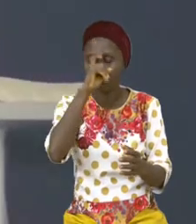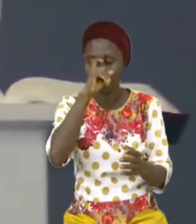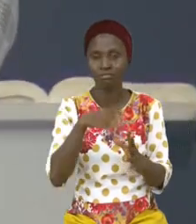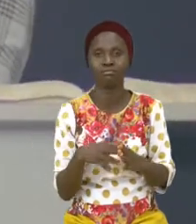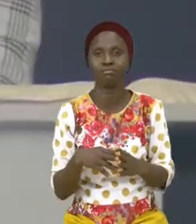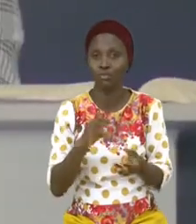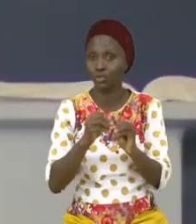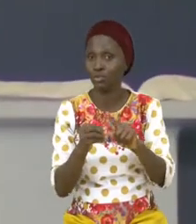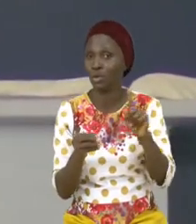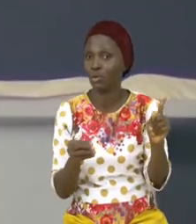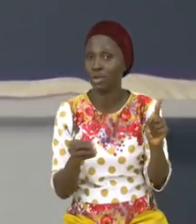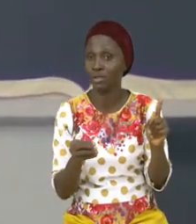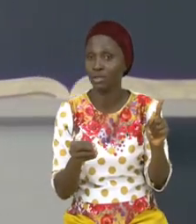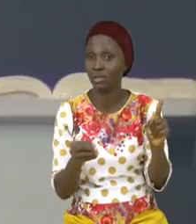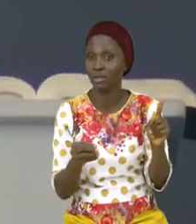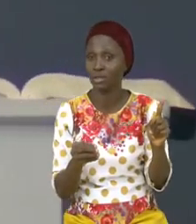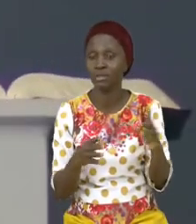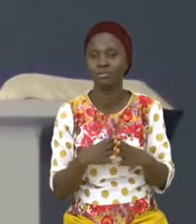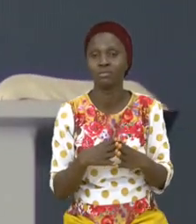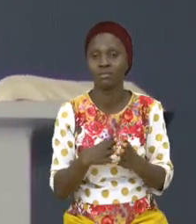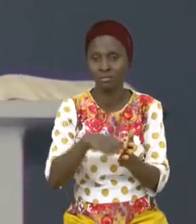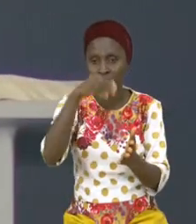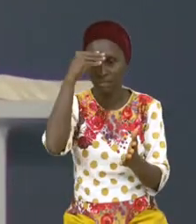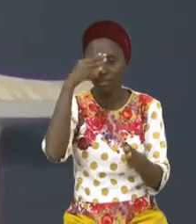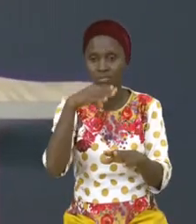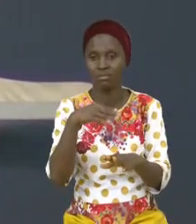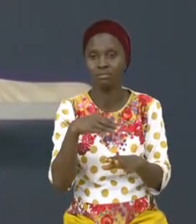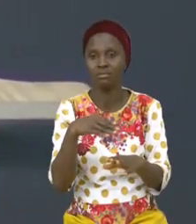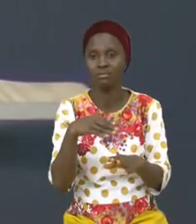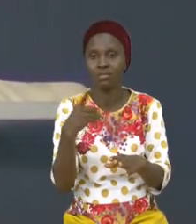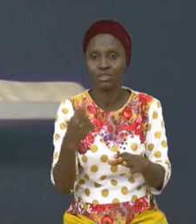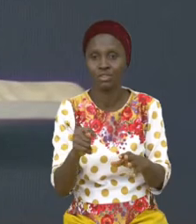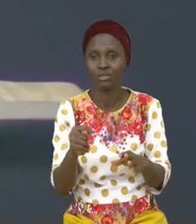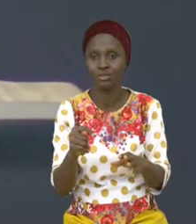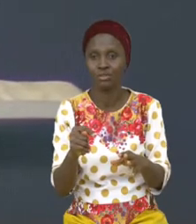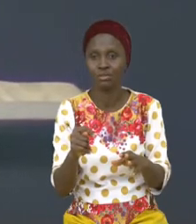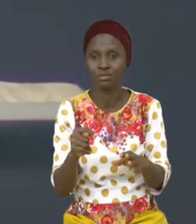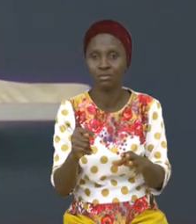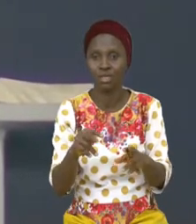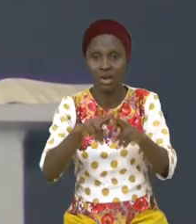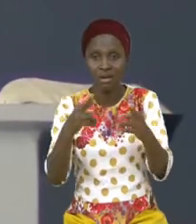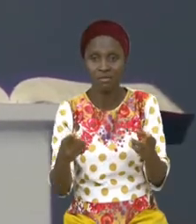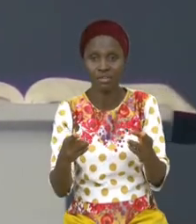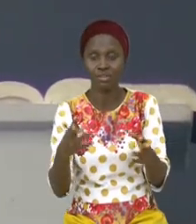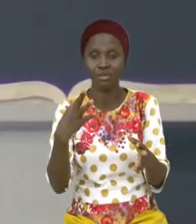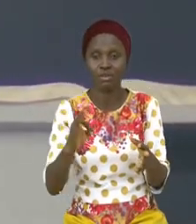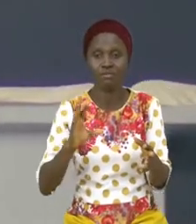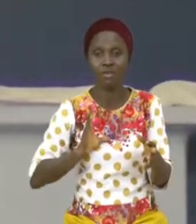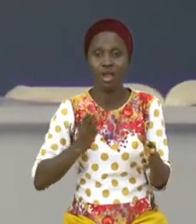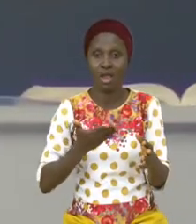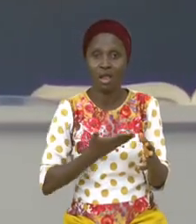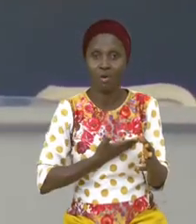one number one we're looking at the revelation of our